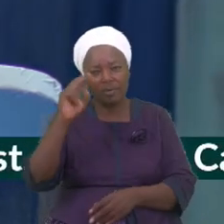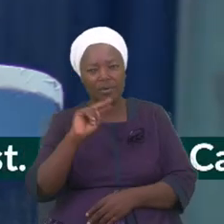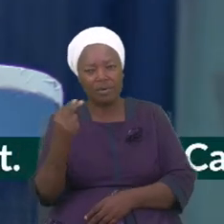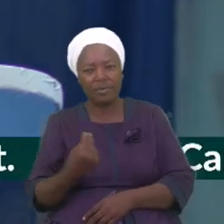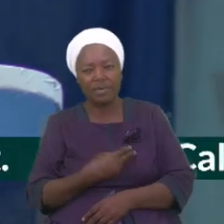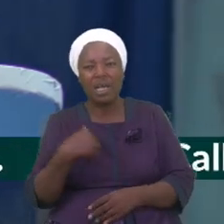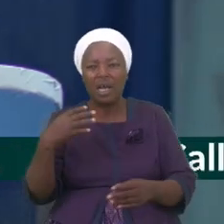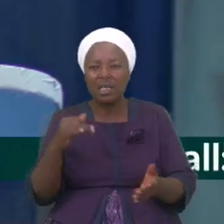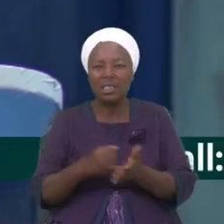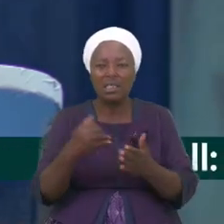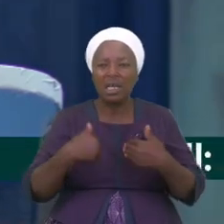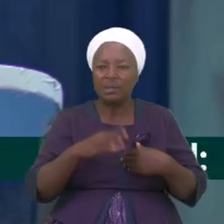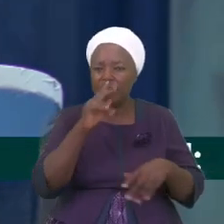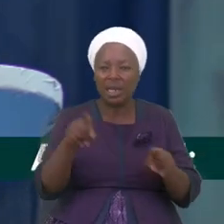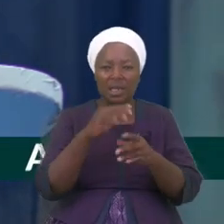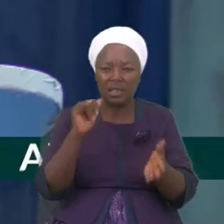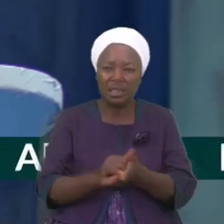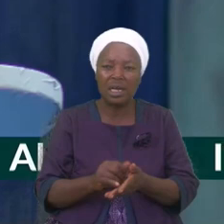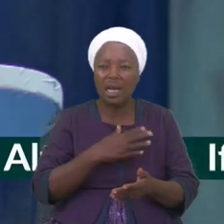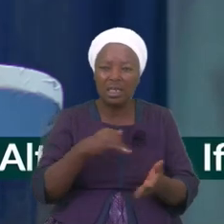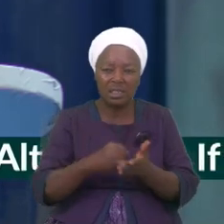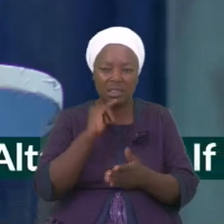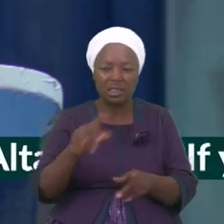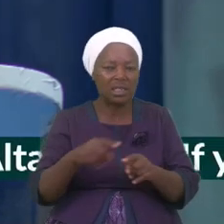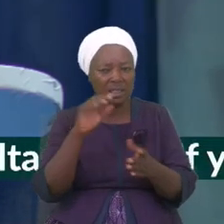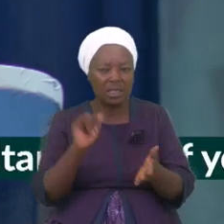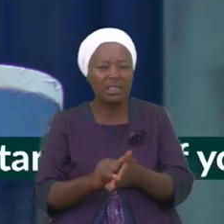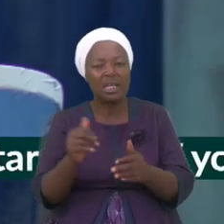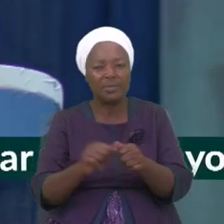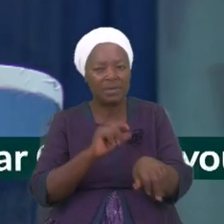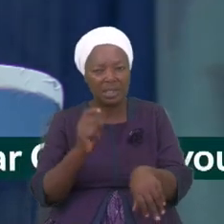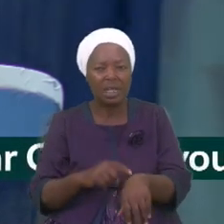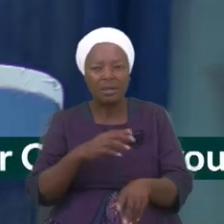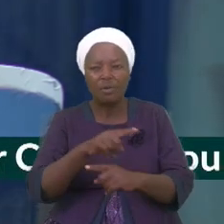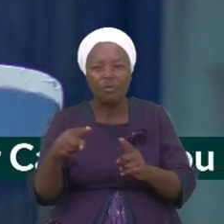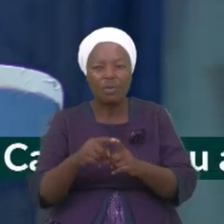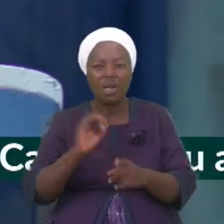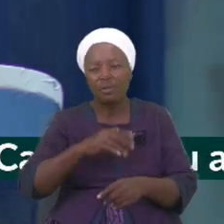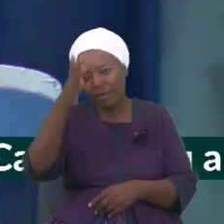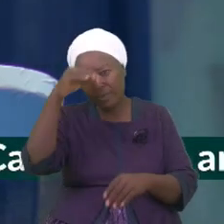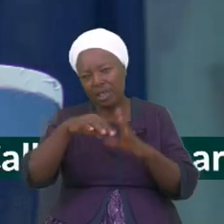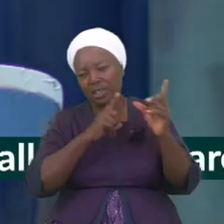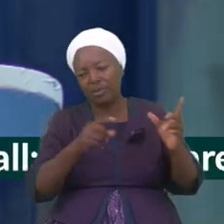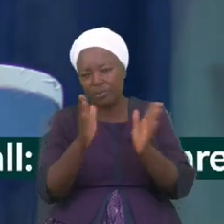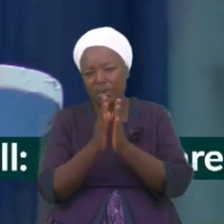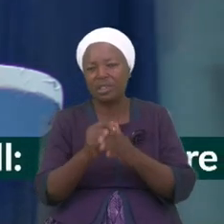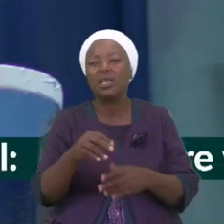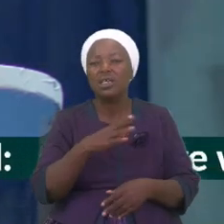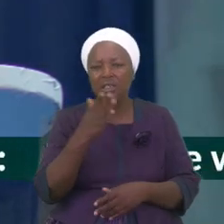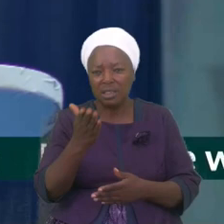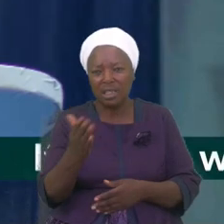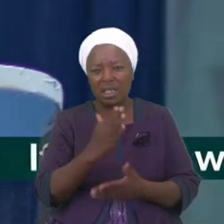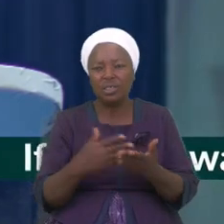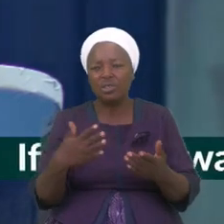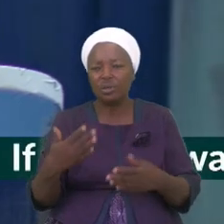always so. When he prays, something definite happens. It's not just trying to exaggerate. We have witnessed